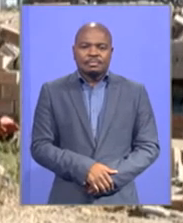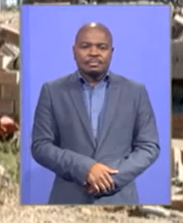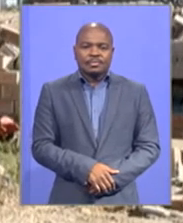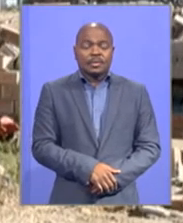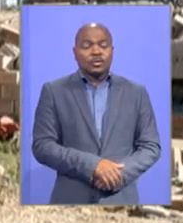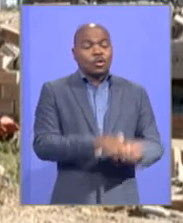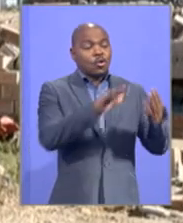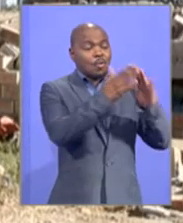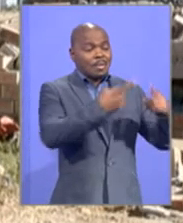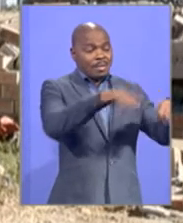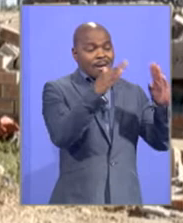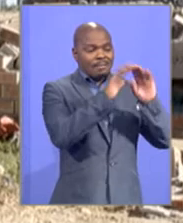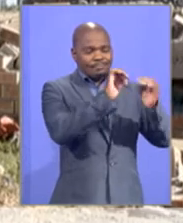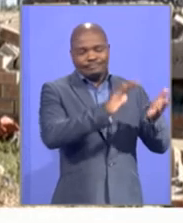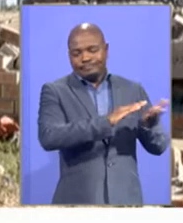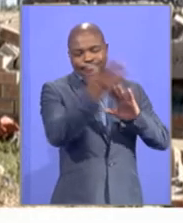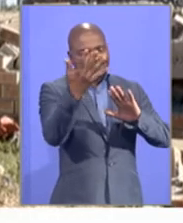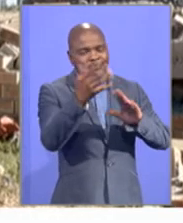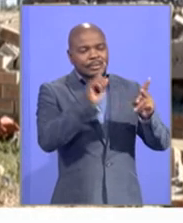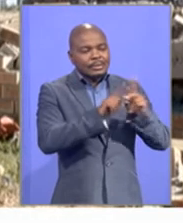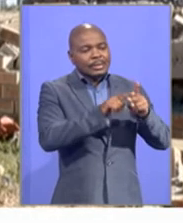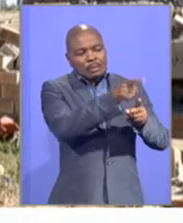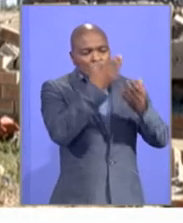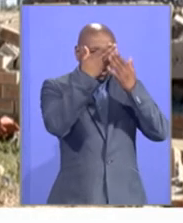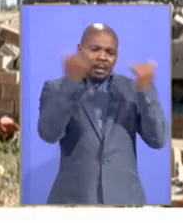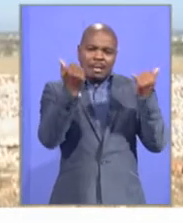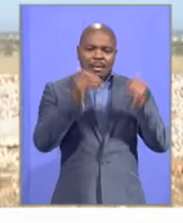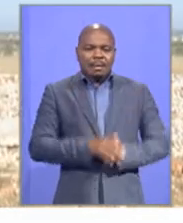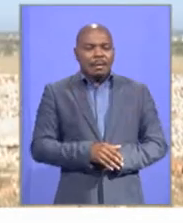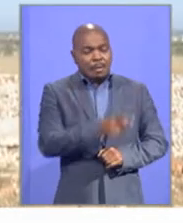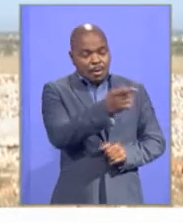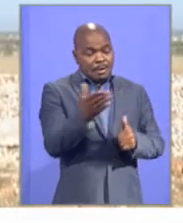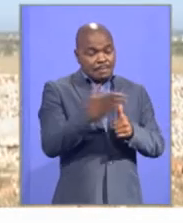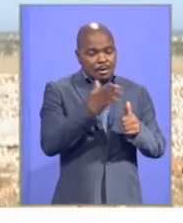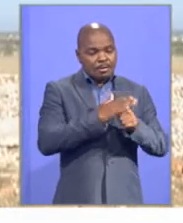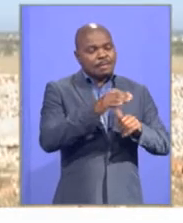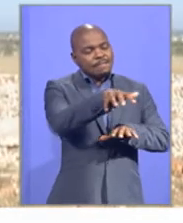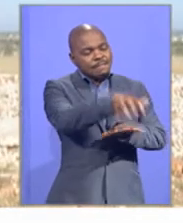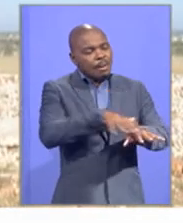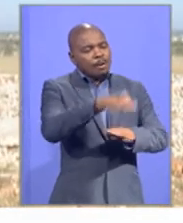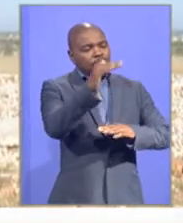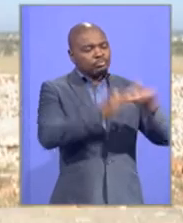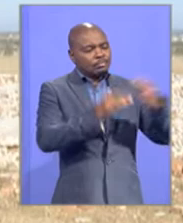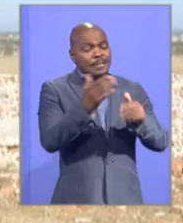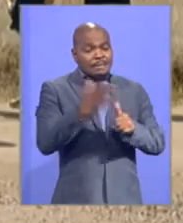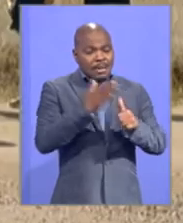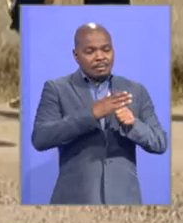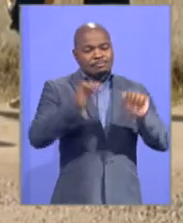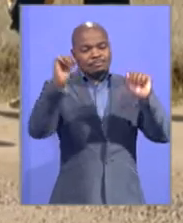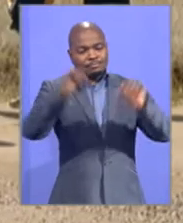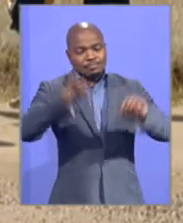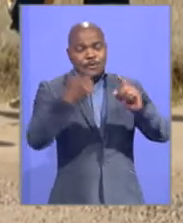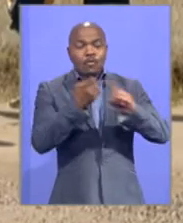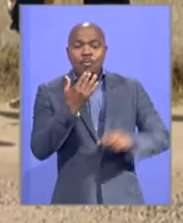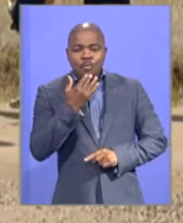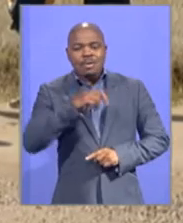Matlo a baagi bano a sentswe mme ba ne ba sena kitso ya seno ba simolotse go aga mo polaseng eno ba filwe tetla go nna mo lefatsheng